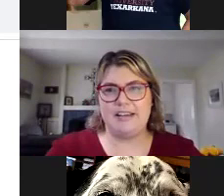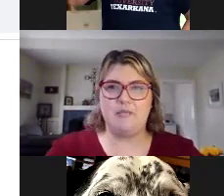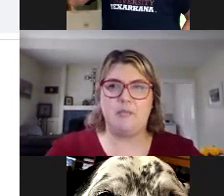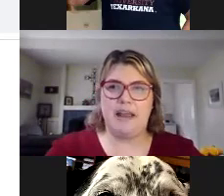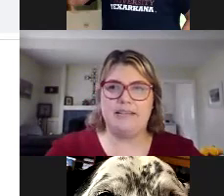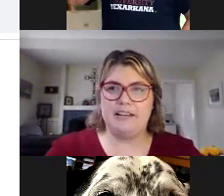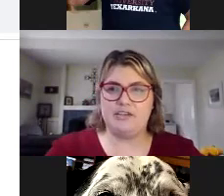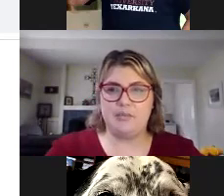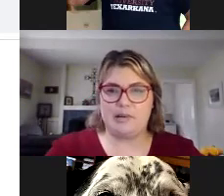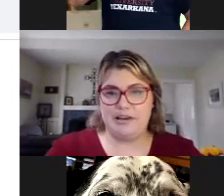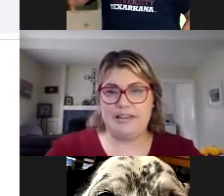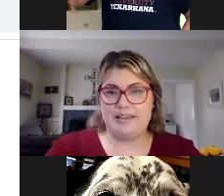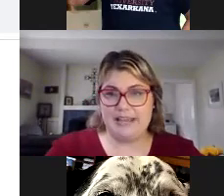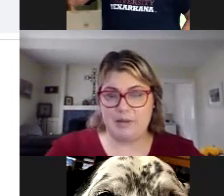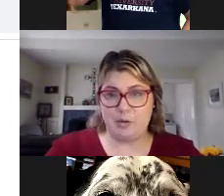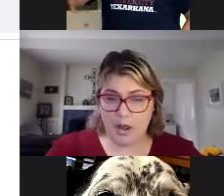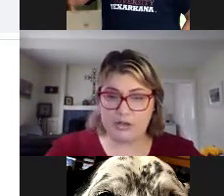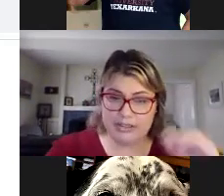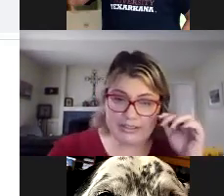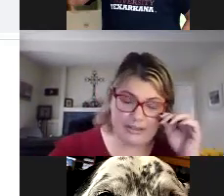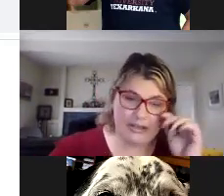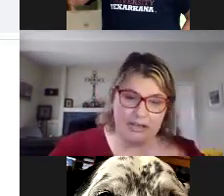is that Biden and Trump are in the same